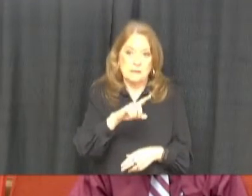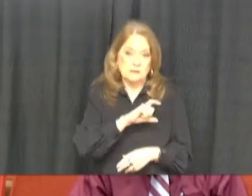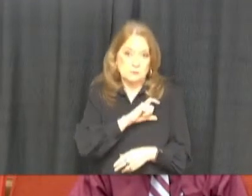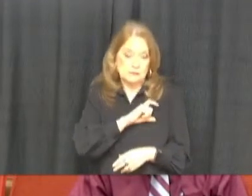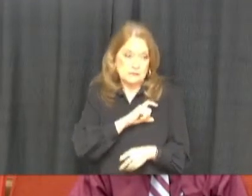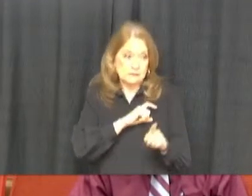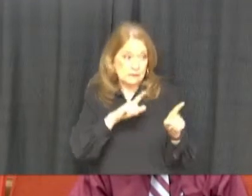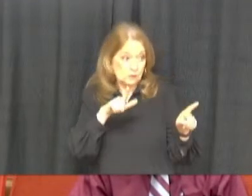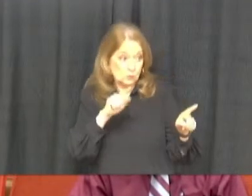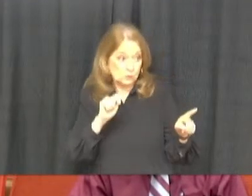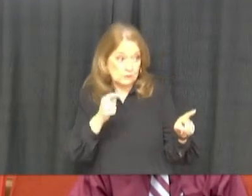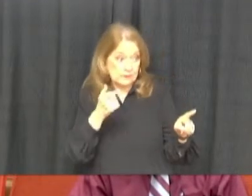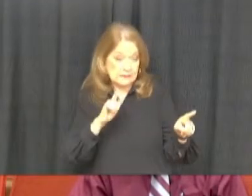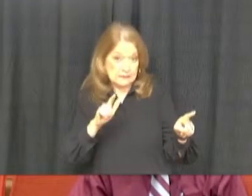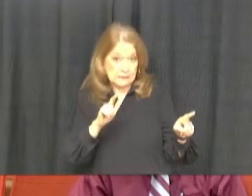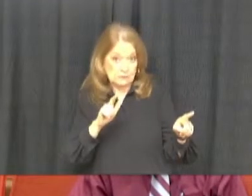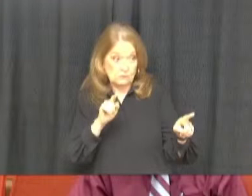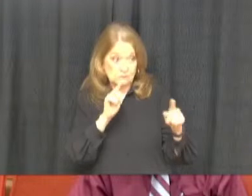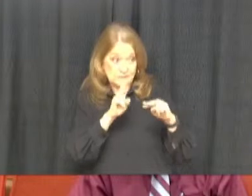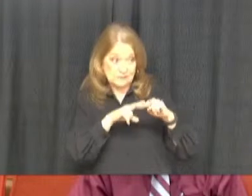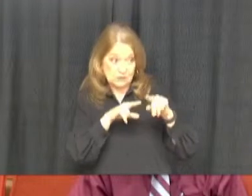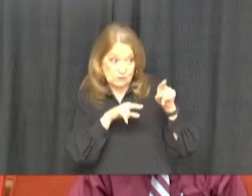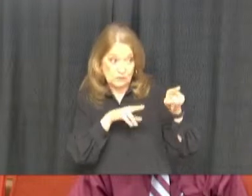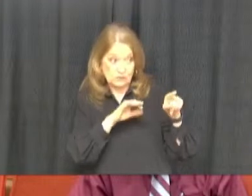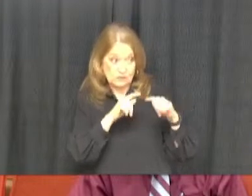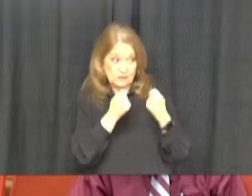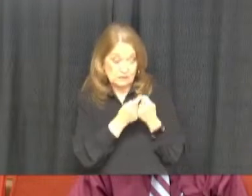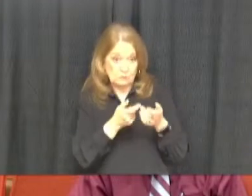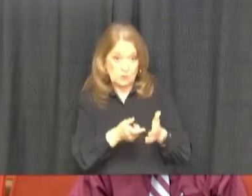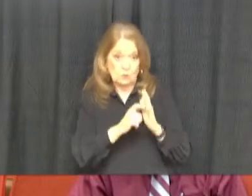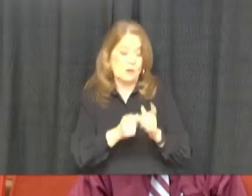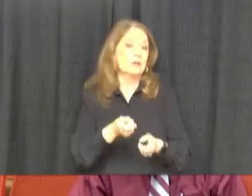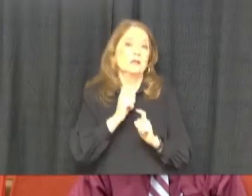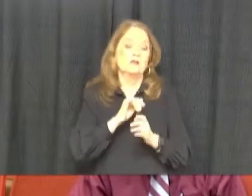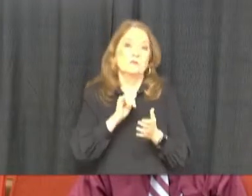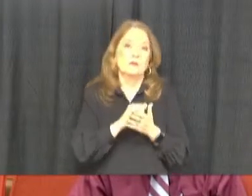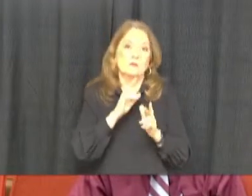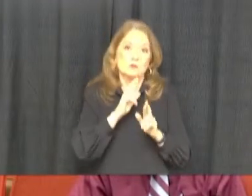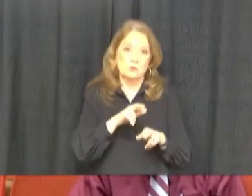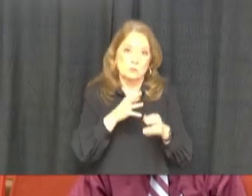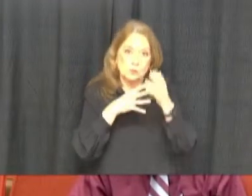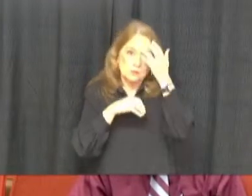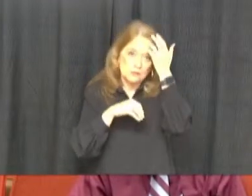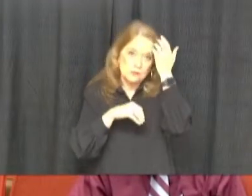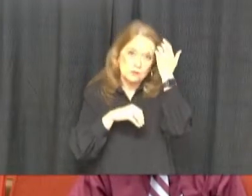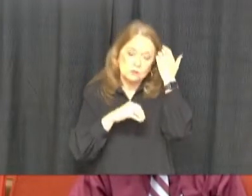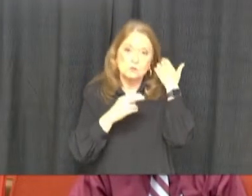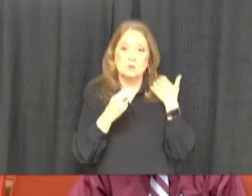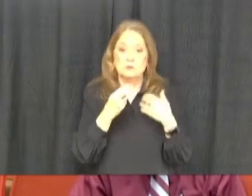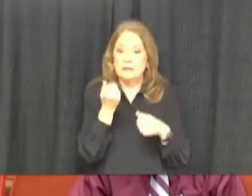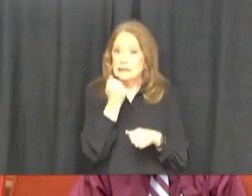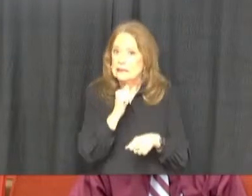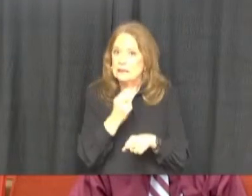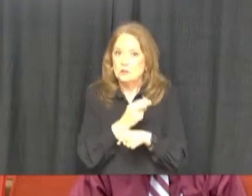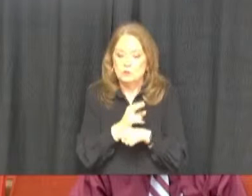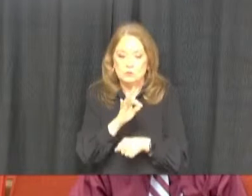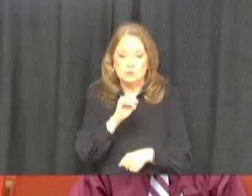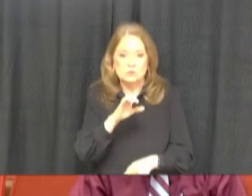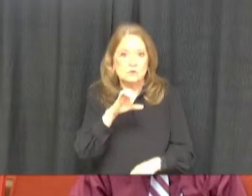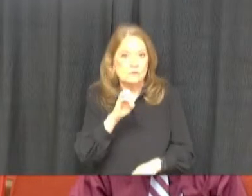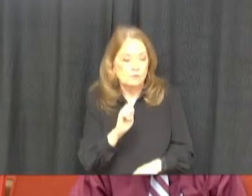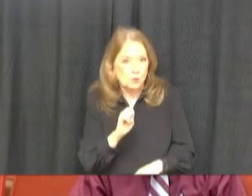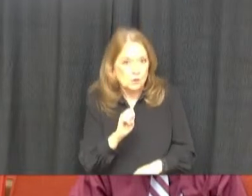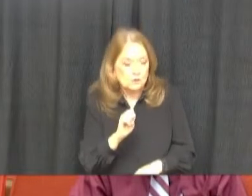over there and his team are required to give me those reports, and to include use of force data